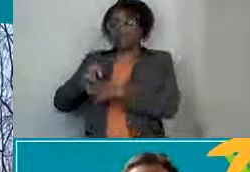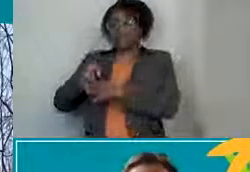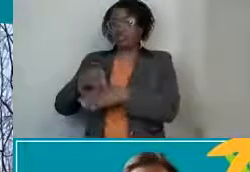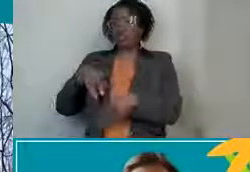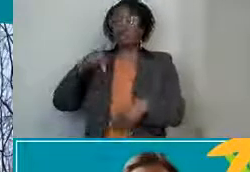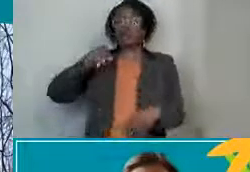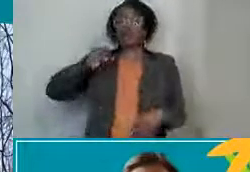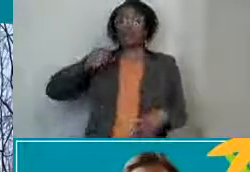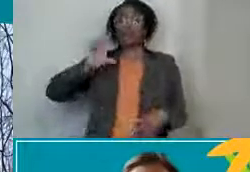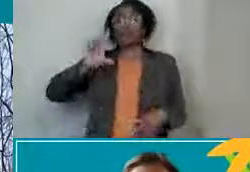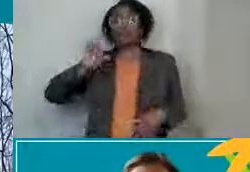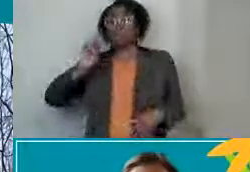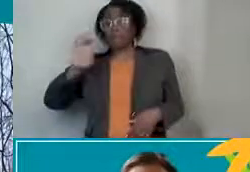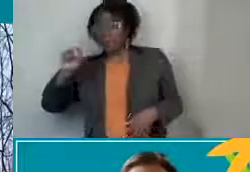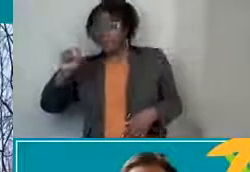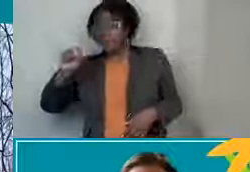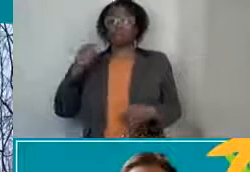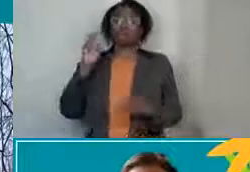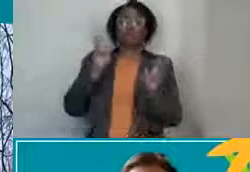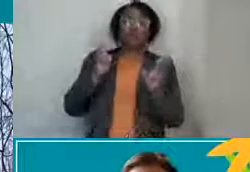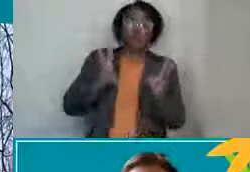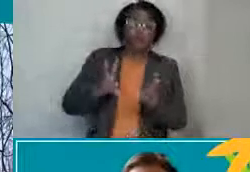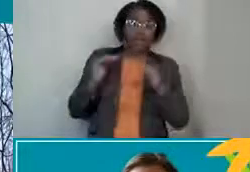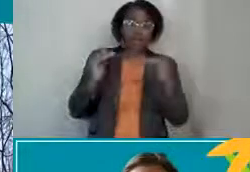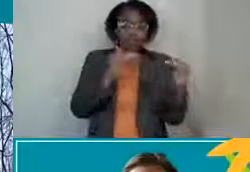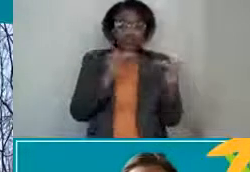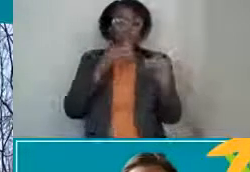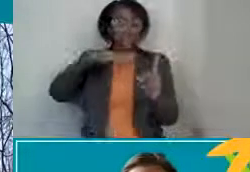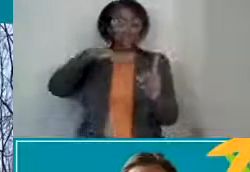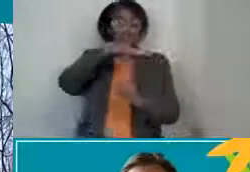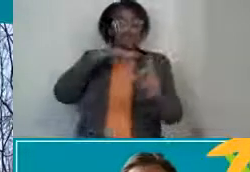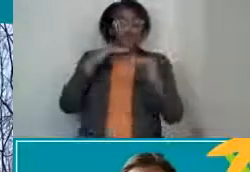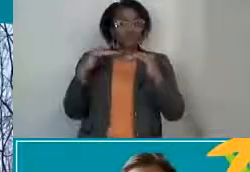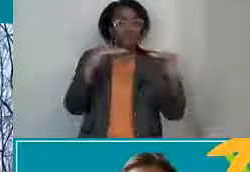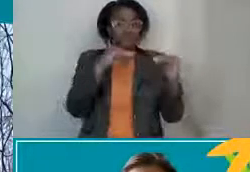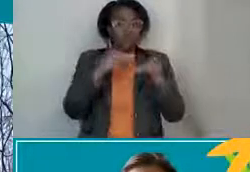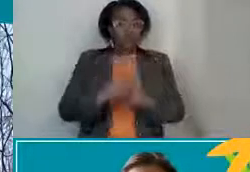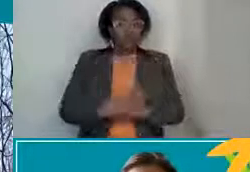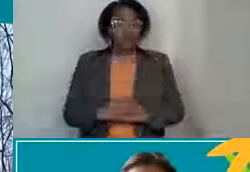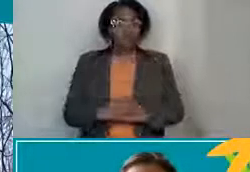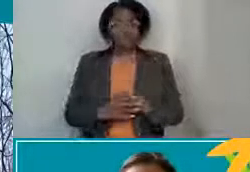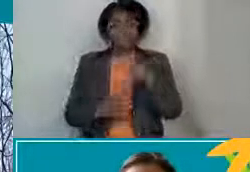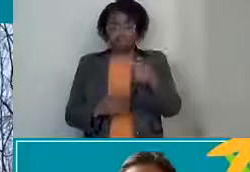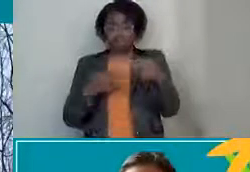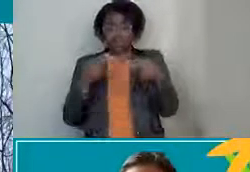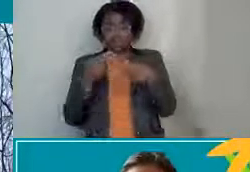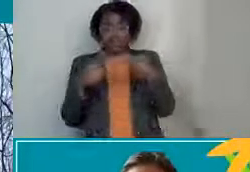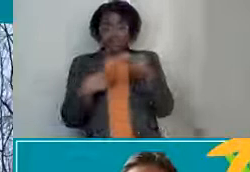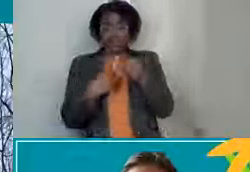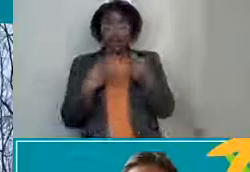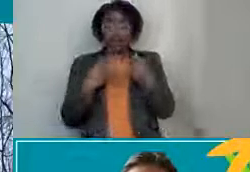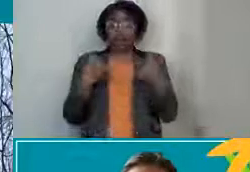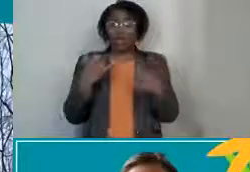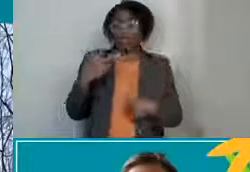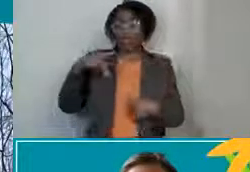pipelines, climate justice, environmental justice. So this slide is about line 3, a pipeline